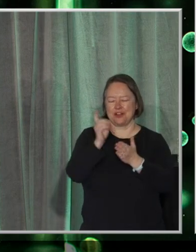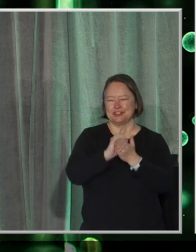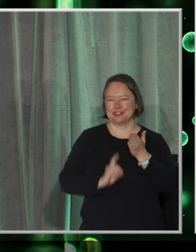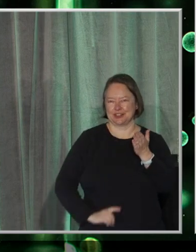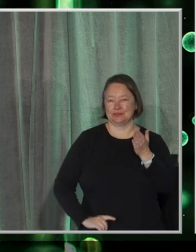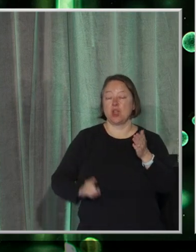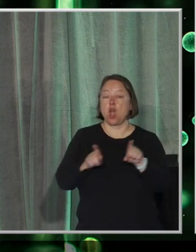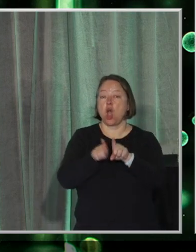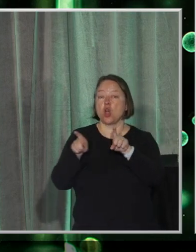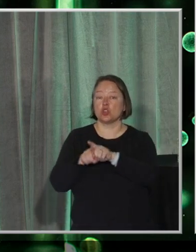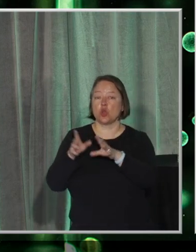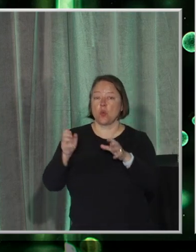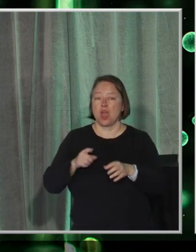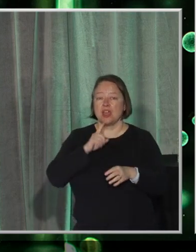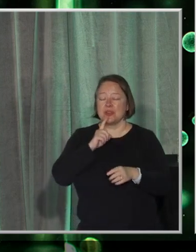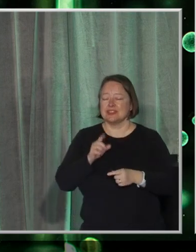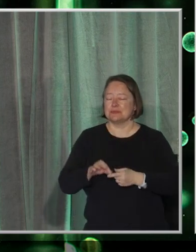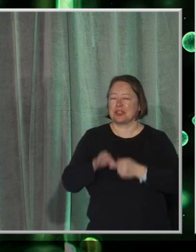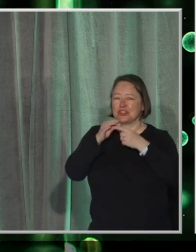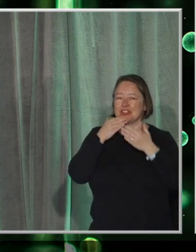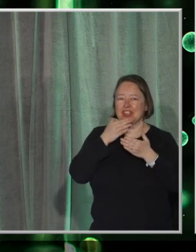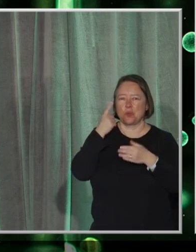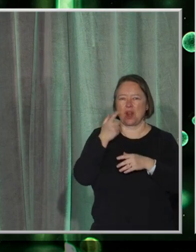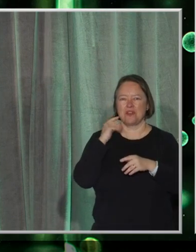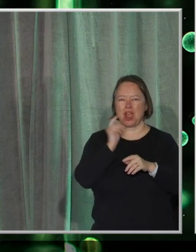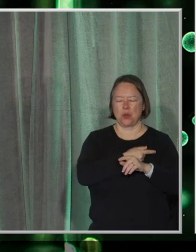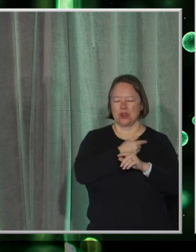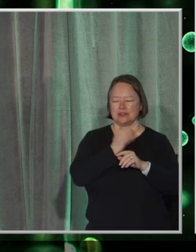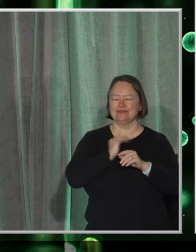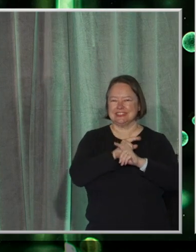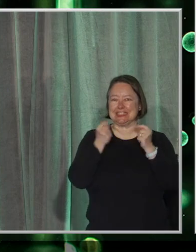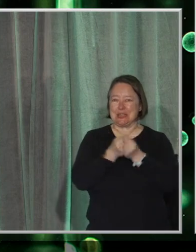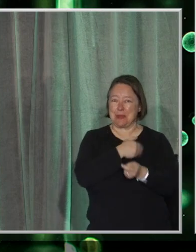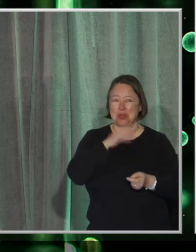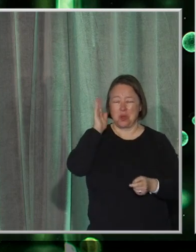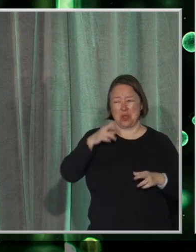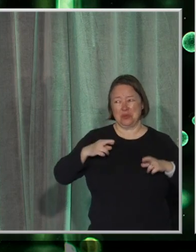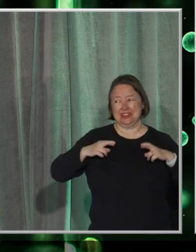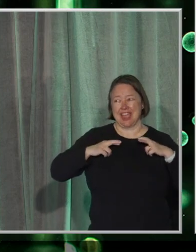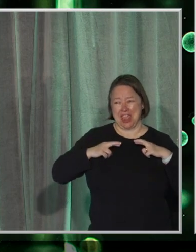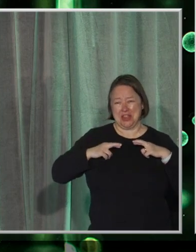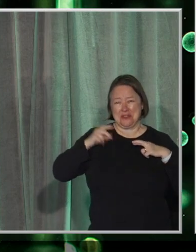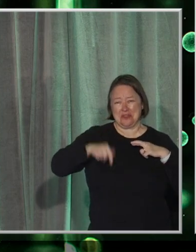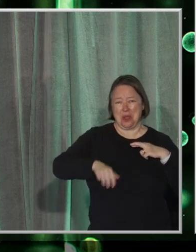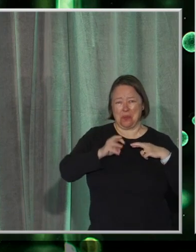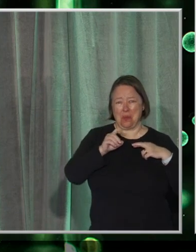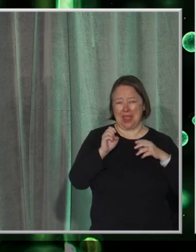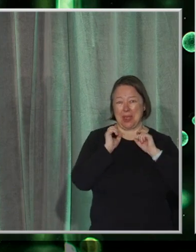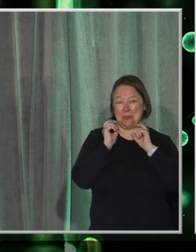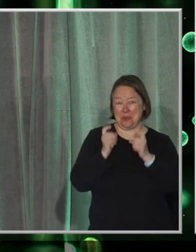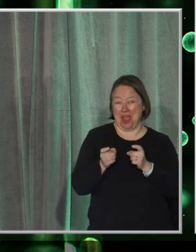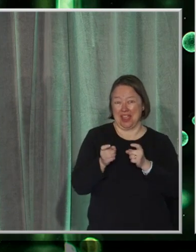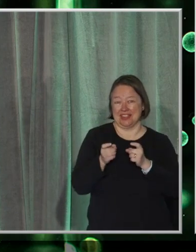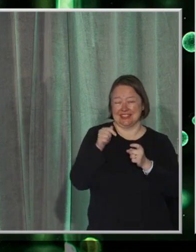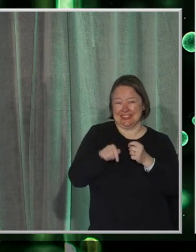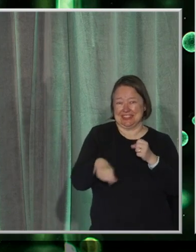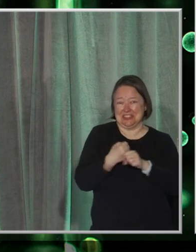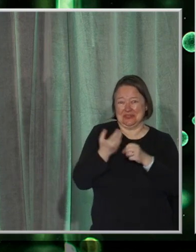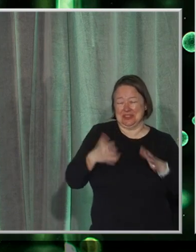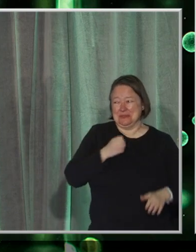to extend a very special thanks to one of our team members who will be retiring from Wege Prize after this